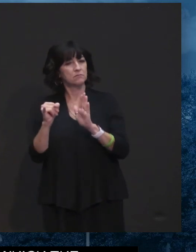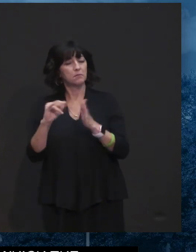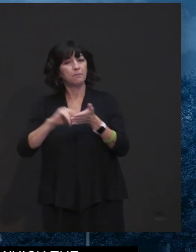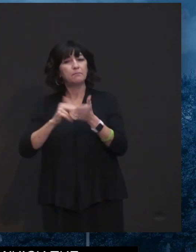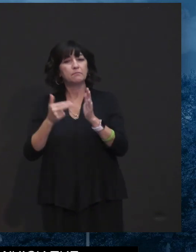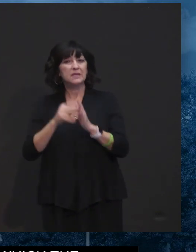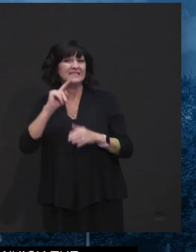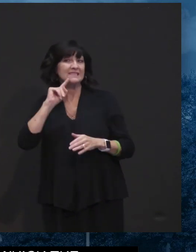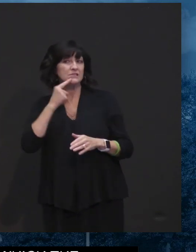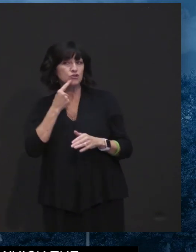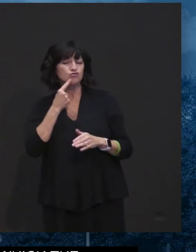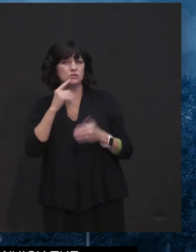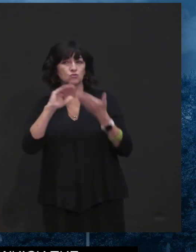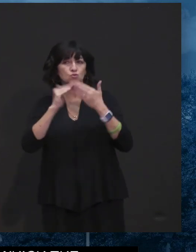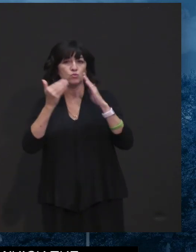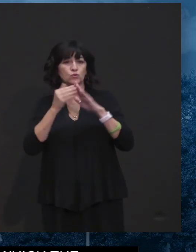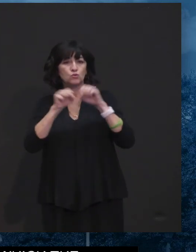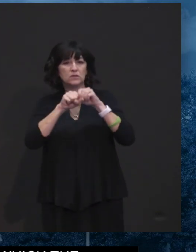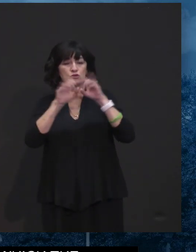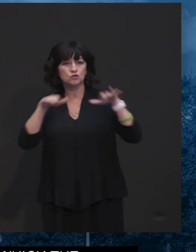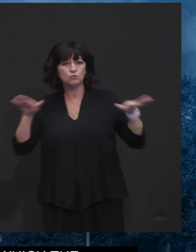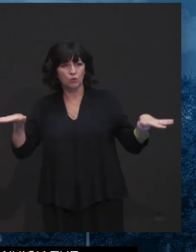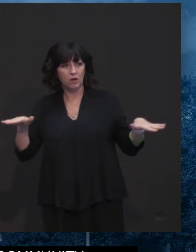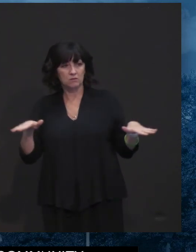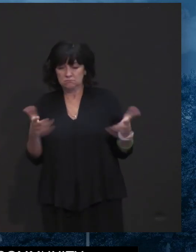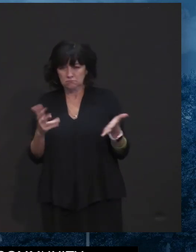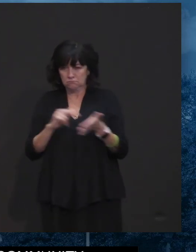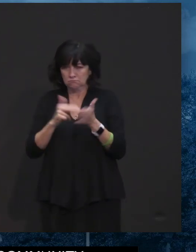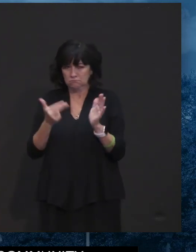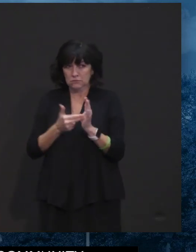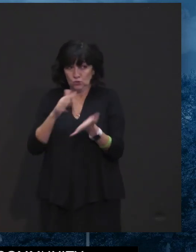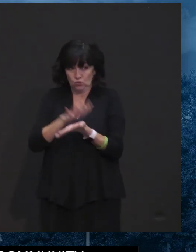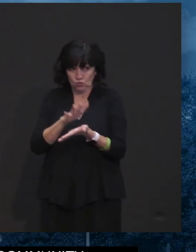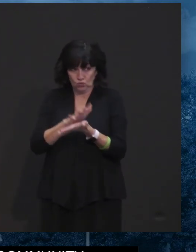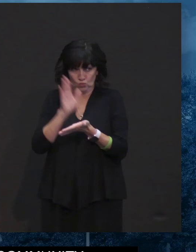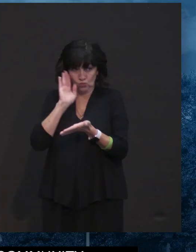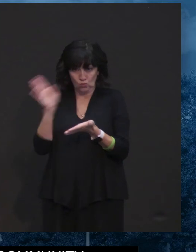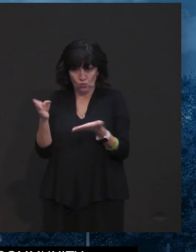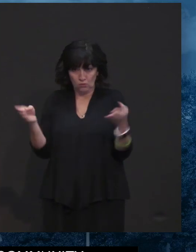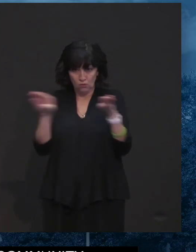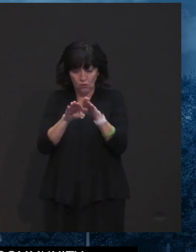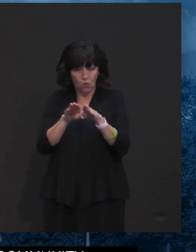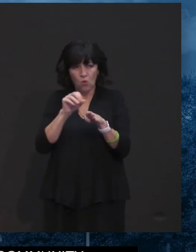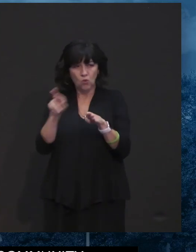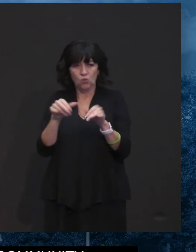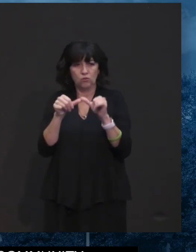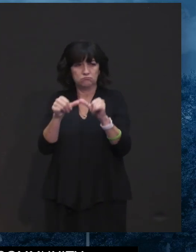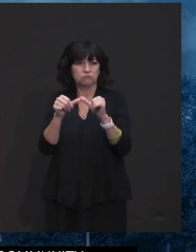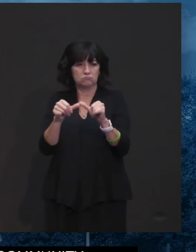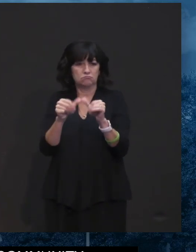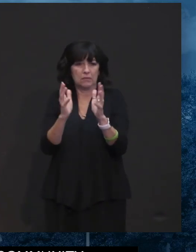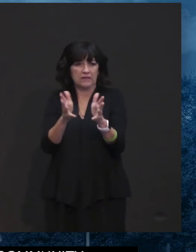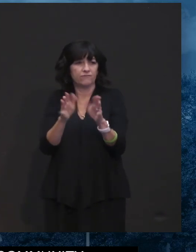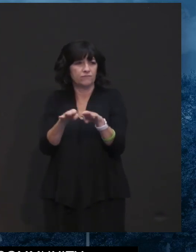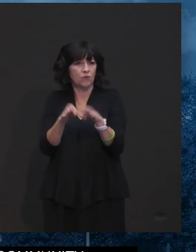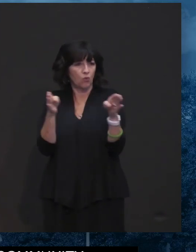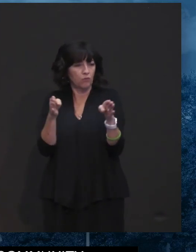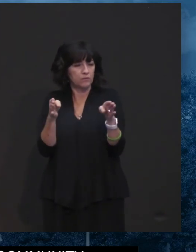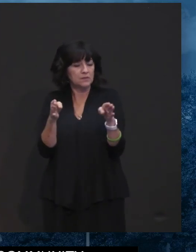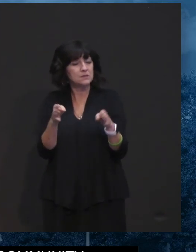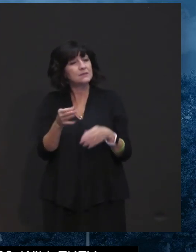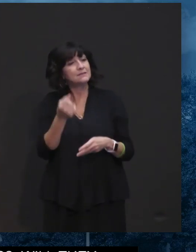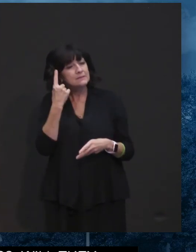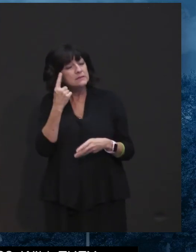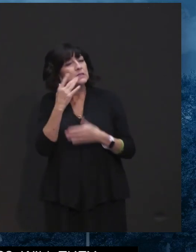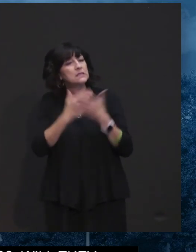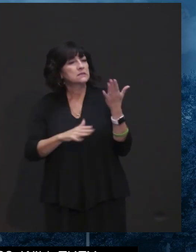Delaware schools? Will they remain open? Yeah, so they will. I mean, every school district right now is in a little different place. We're in the so-called hybrid mode,